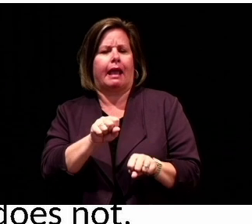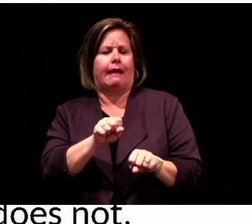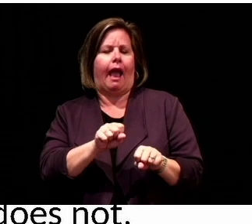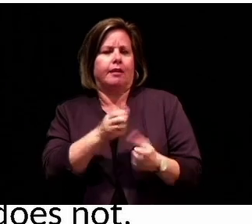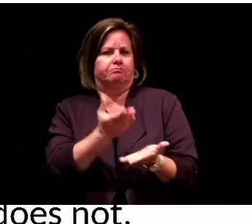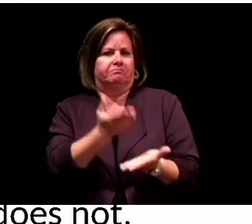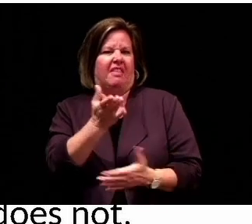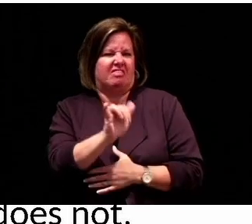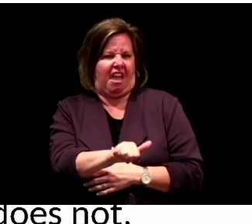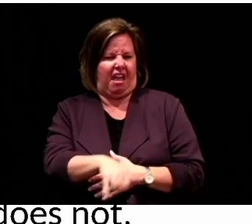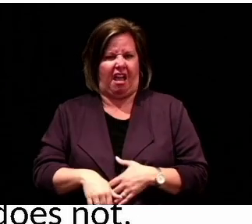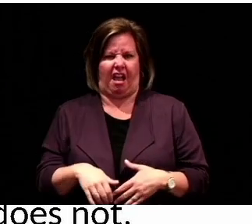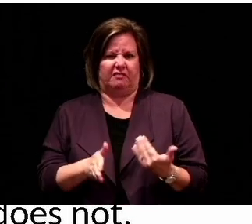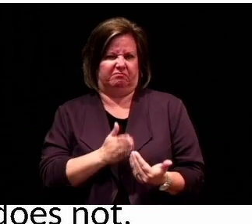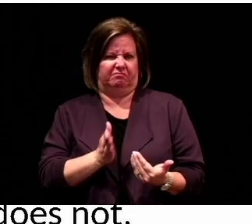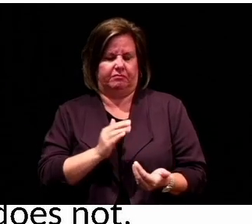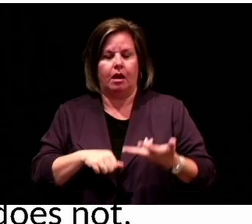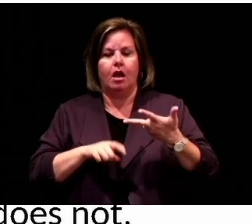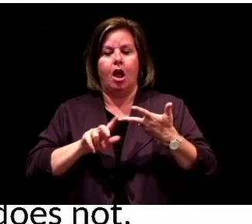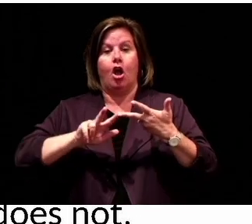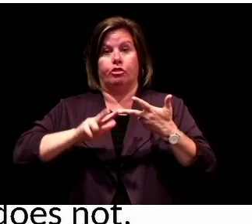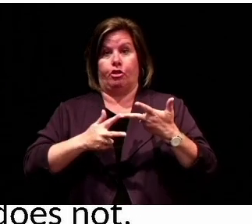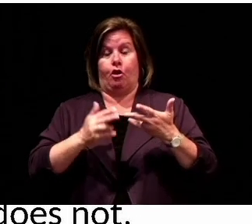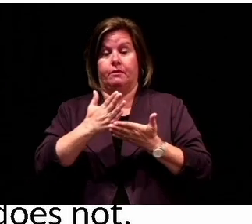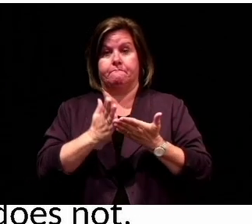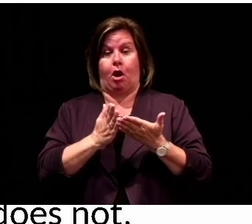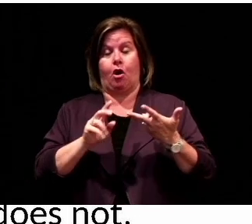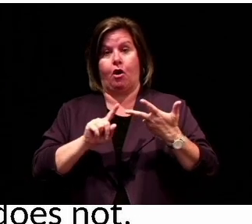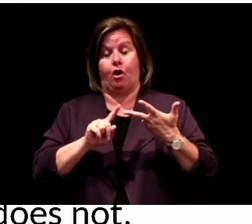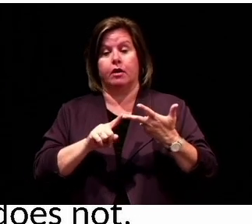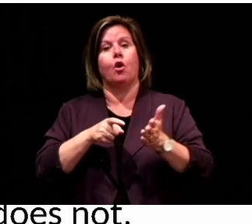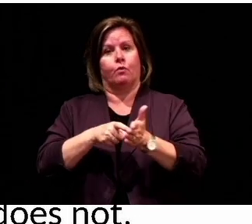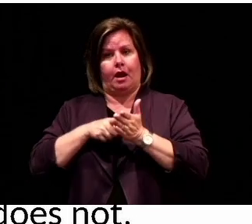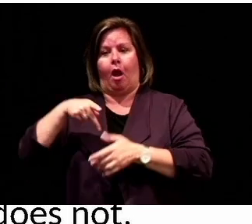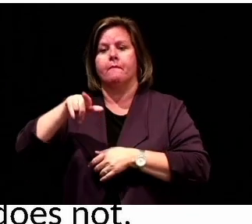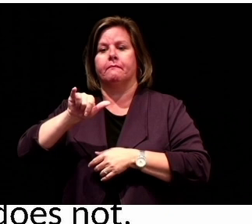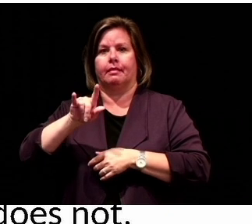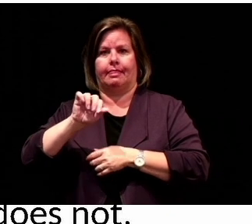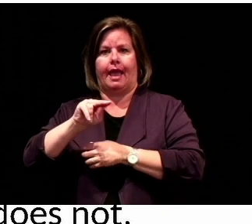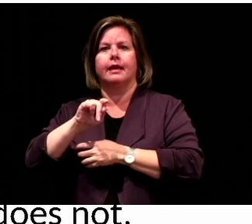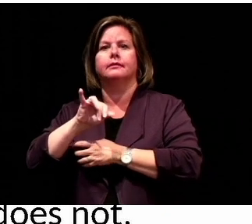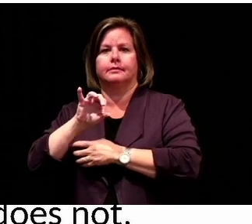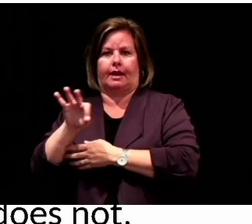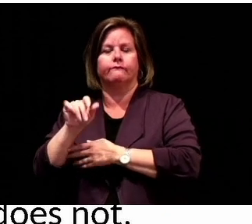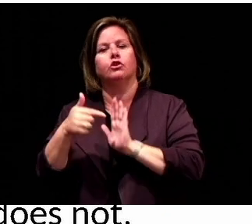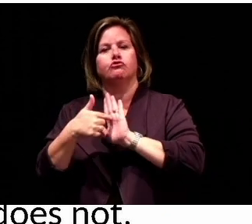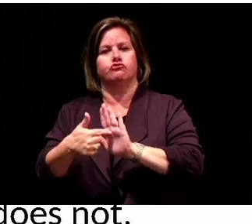impact, but that the challenge policy caused the racial disparity. If that standard